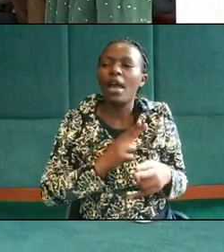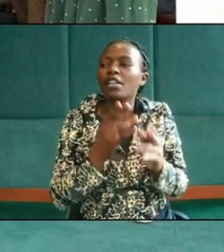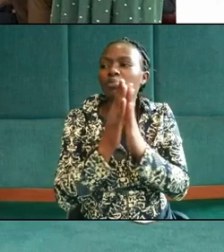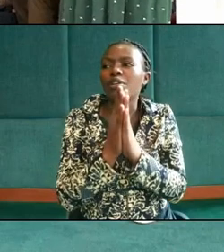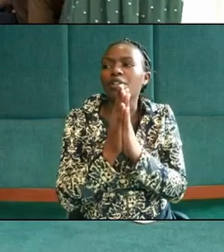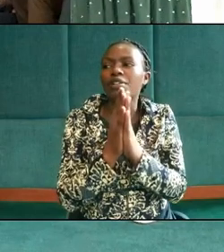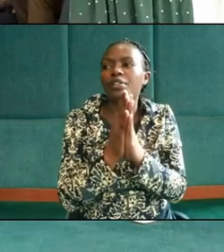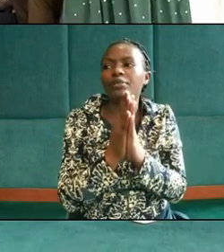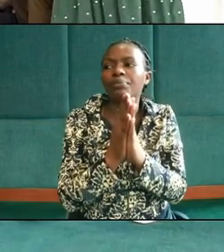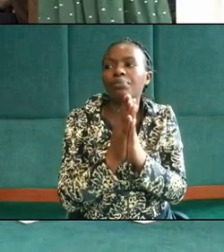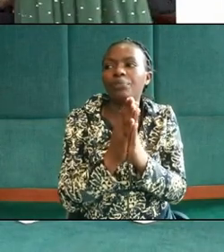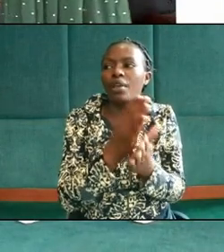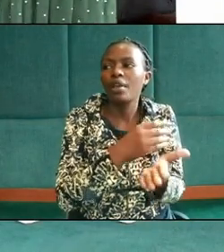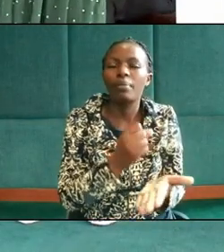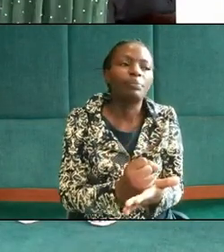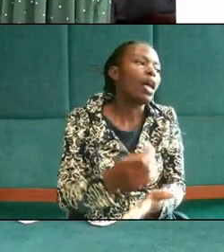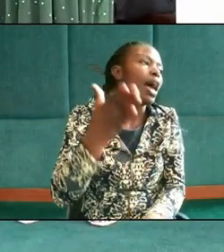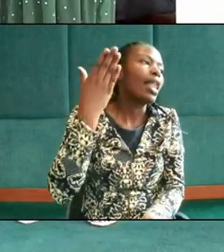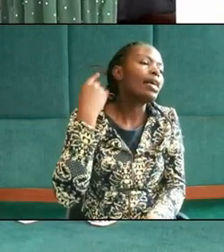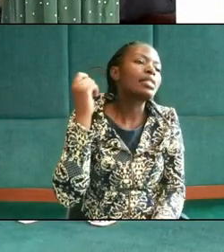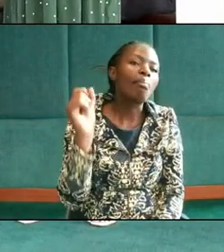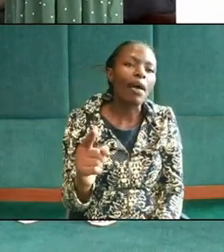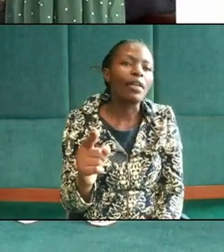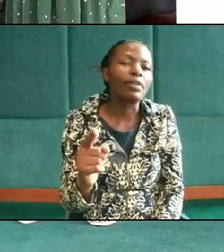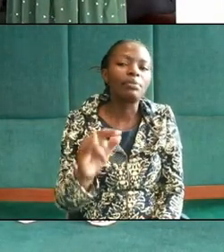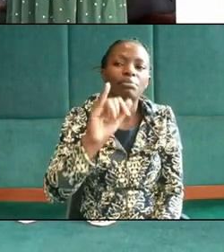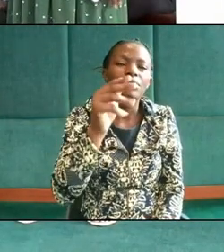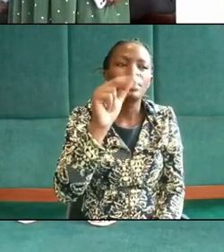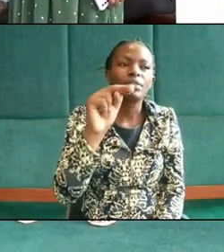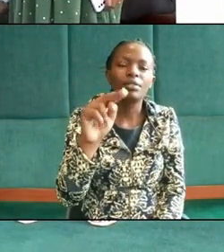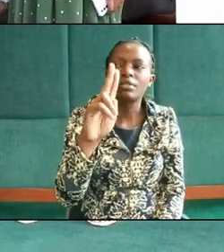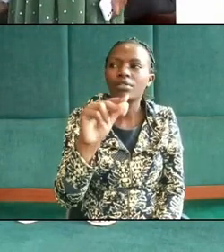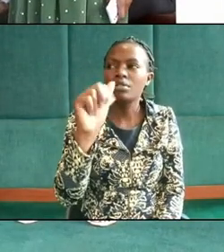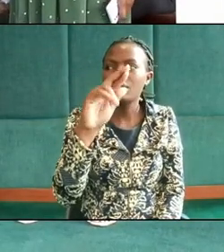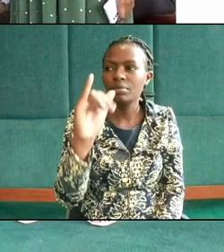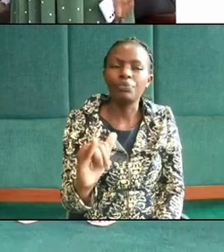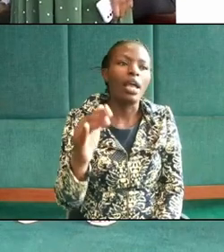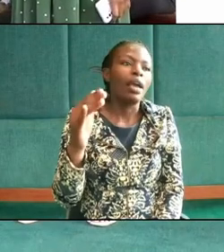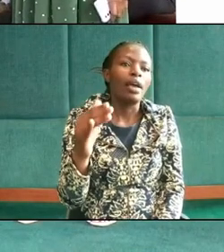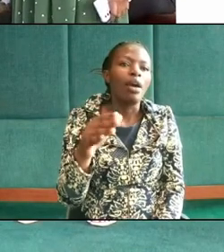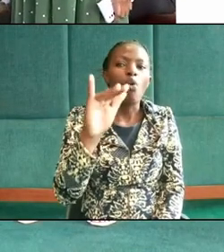Okay, so last month, the month of January, the YMCs took us through